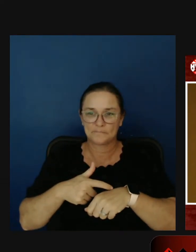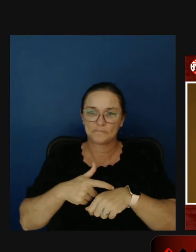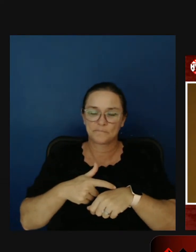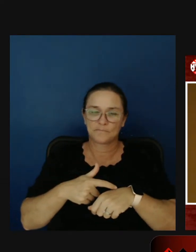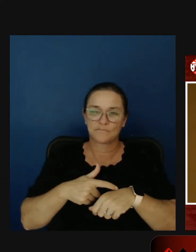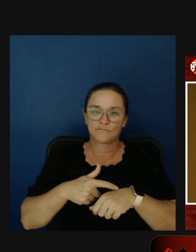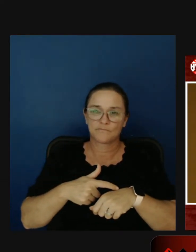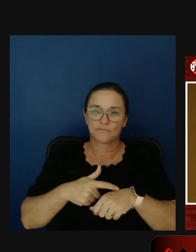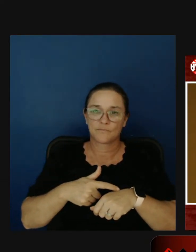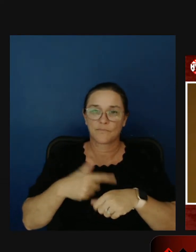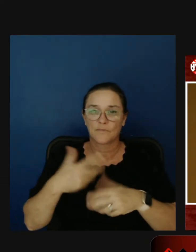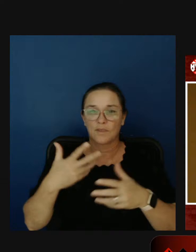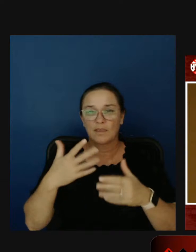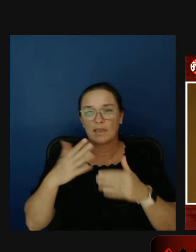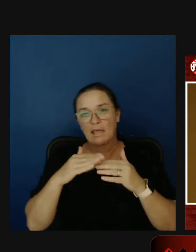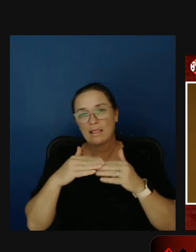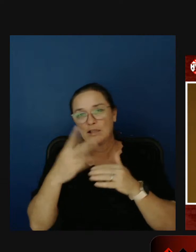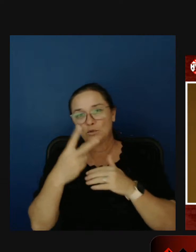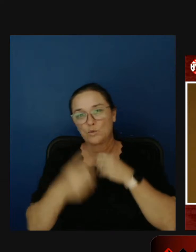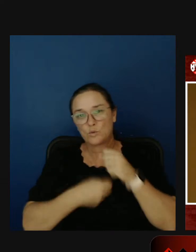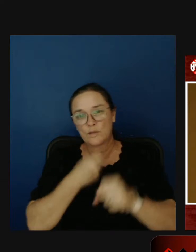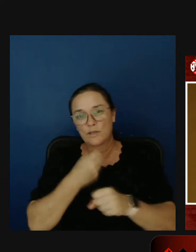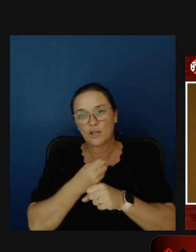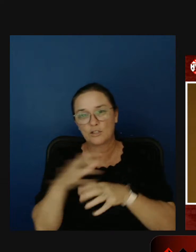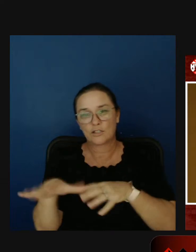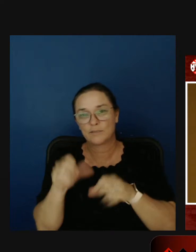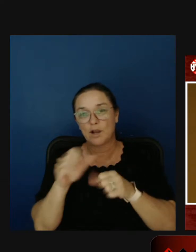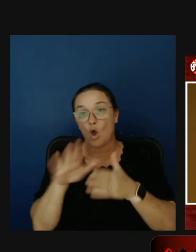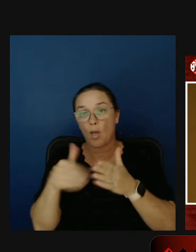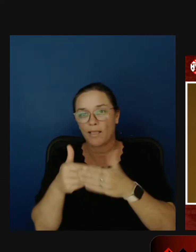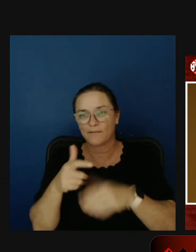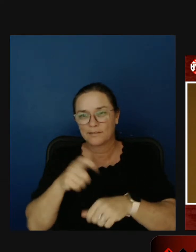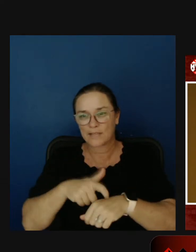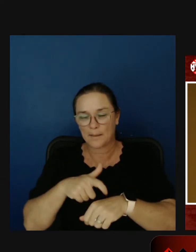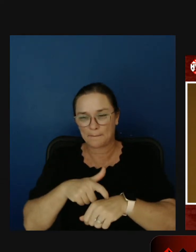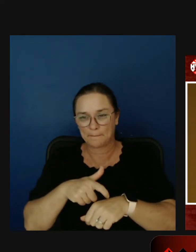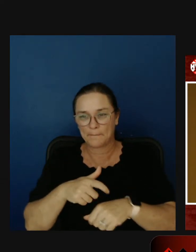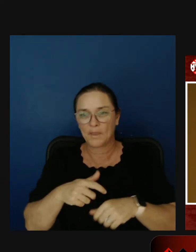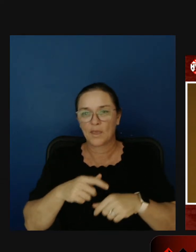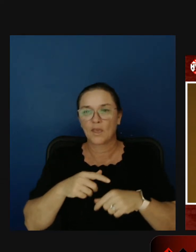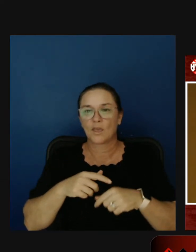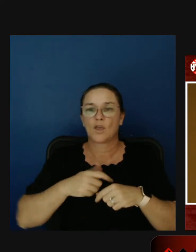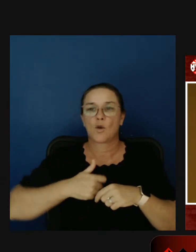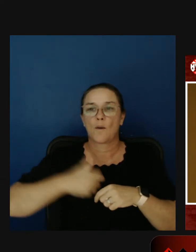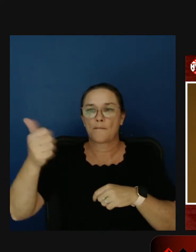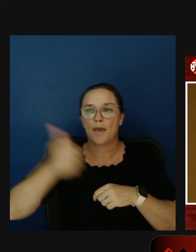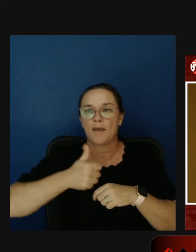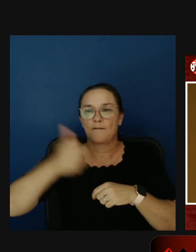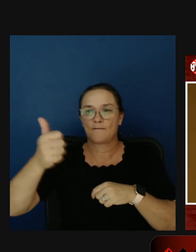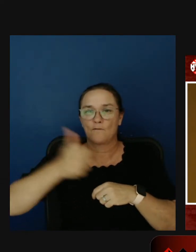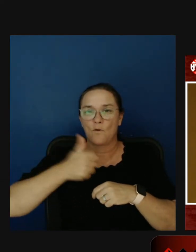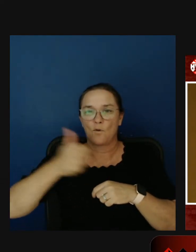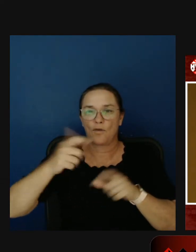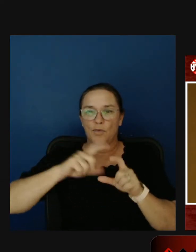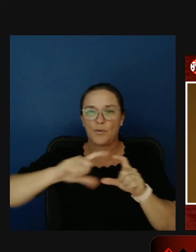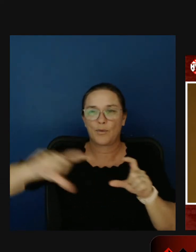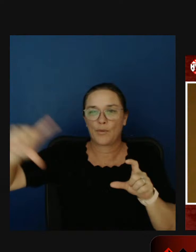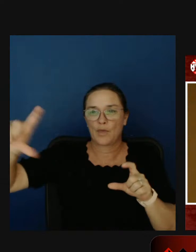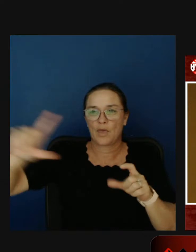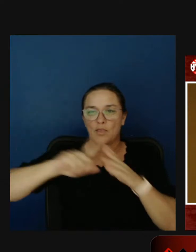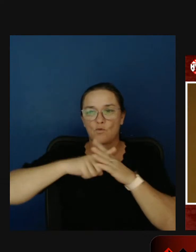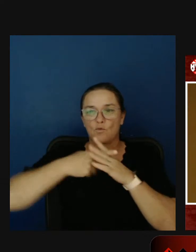least for 2 years, he spent all of his time going back and forth through the original 13